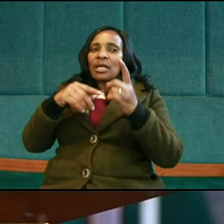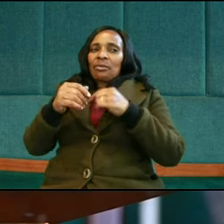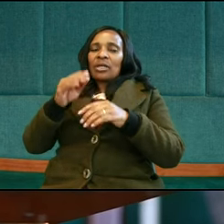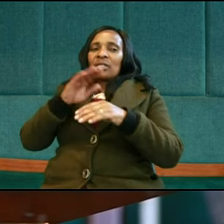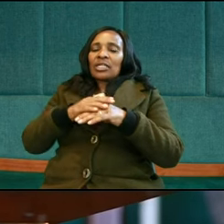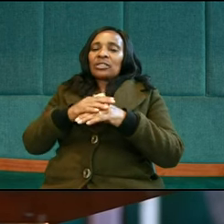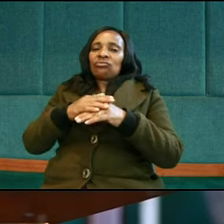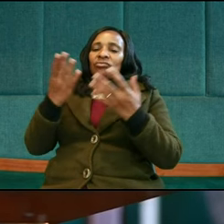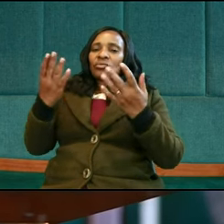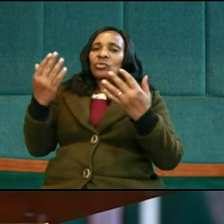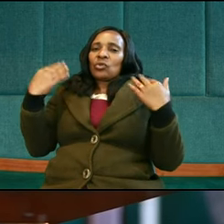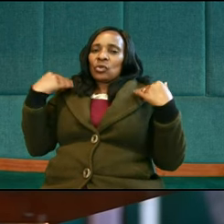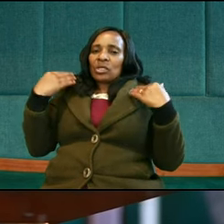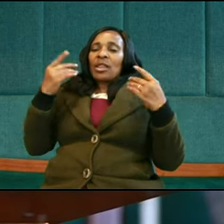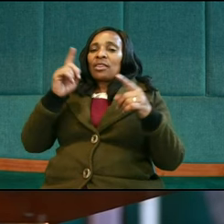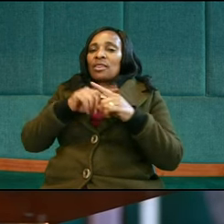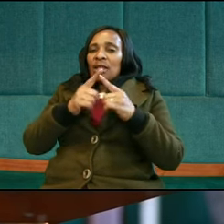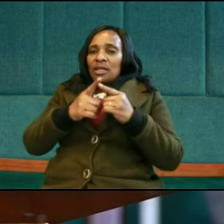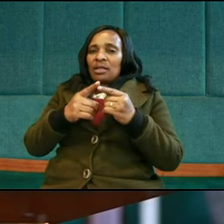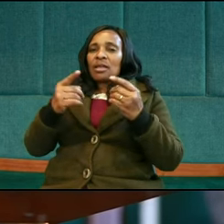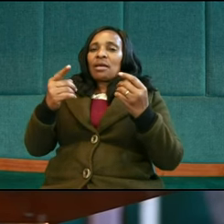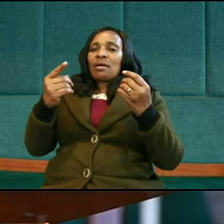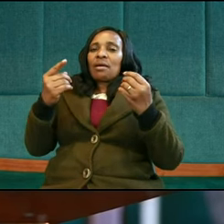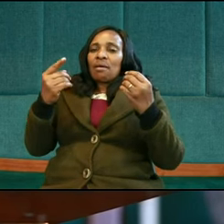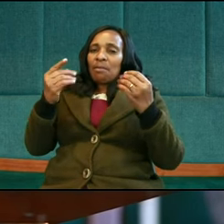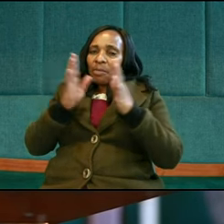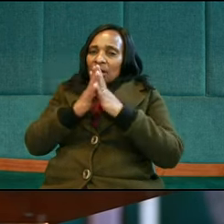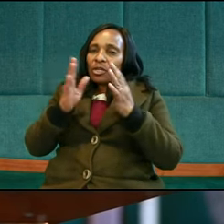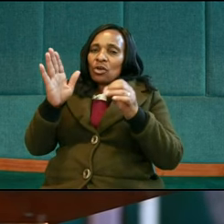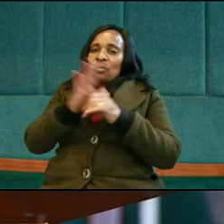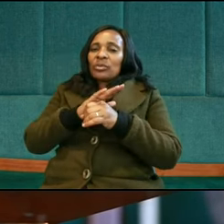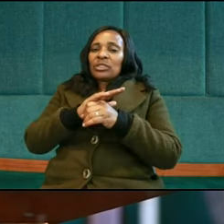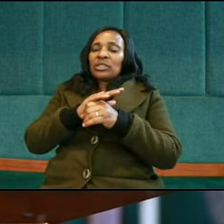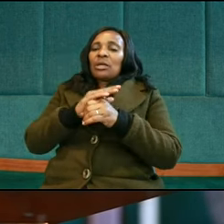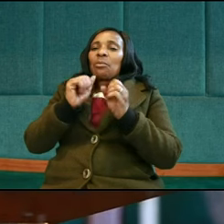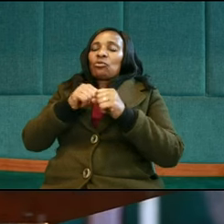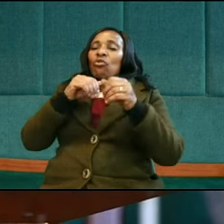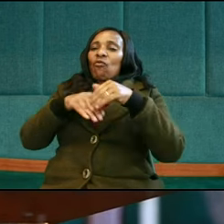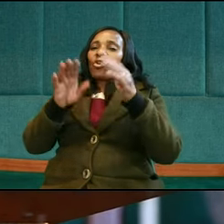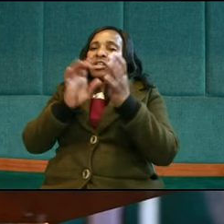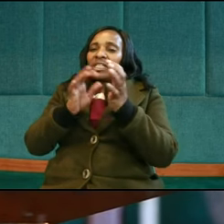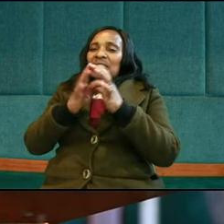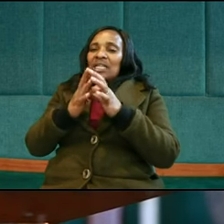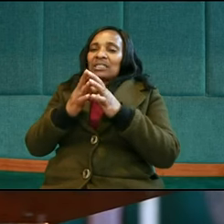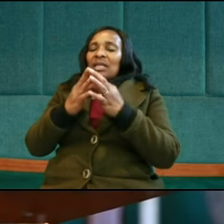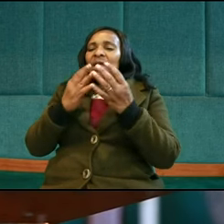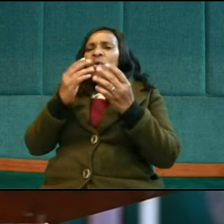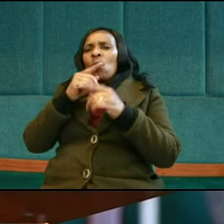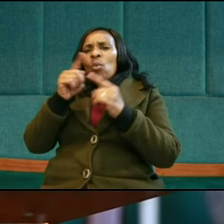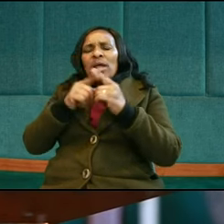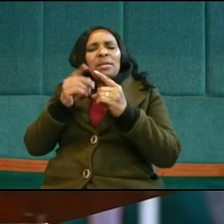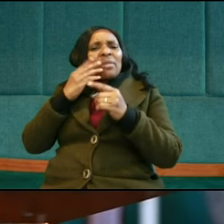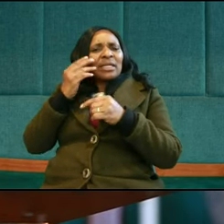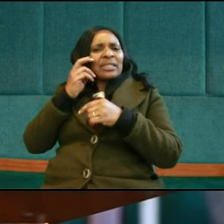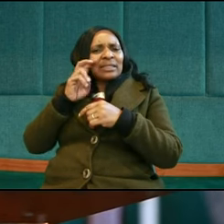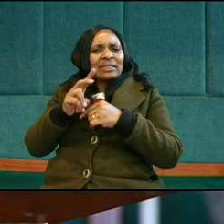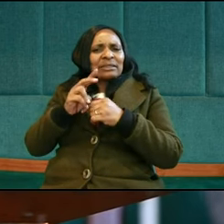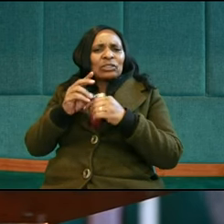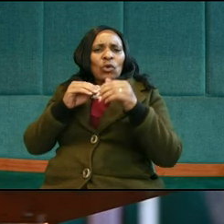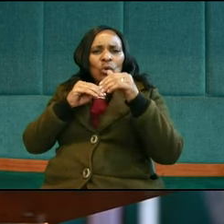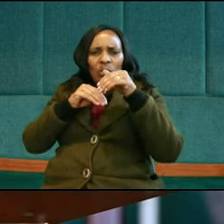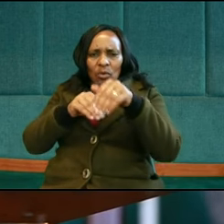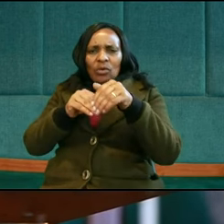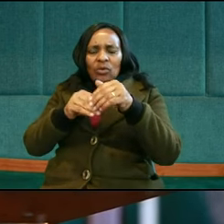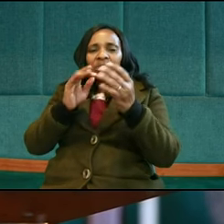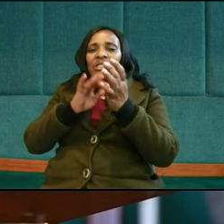shoulder. He felt complete peace. The father decided to follow Jesus no matter what. When mother saw that father had made up his mind to follow Jesus,